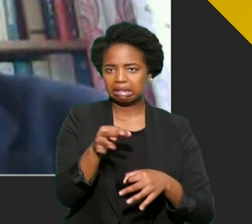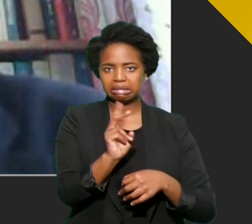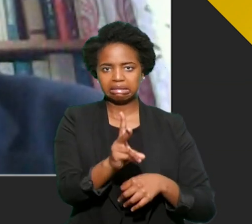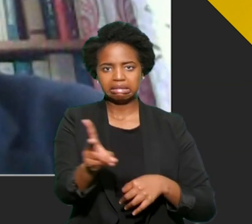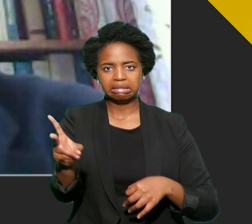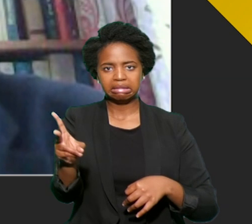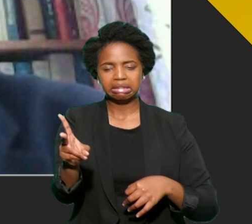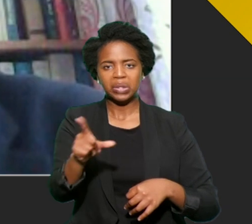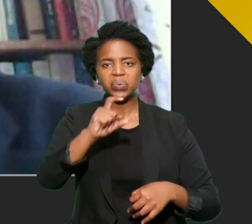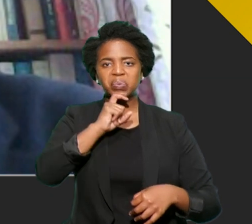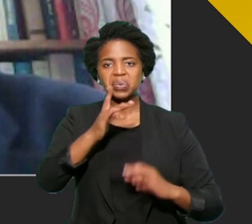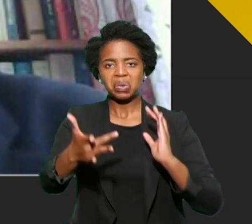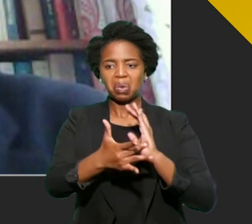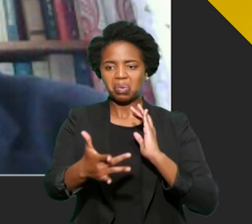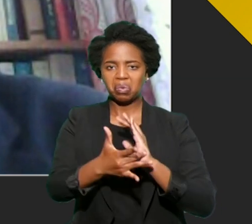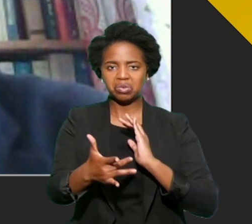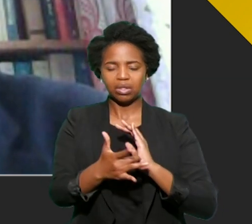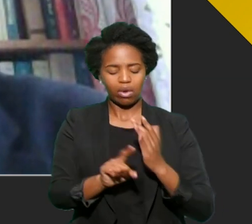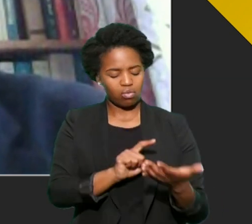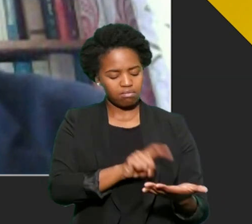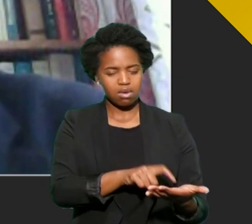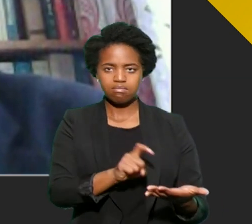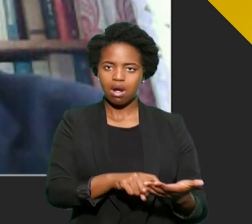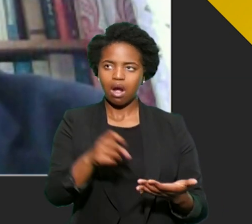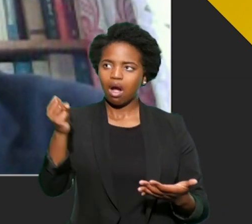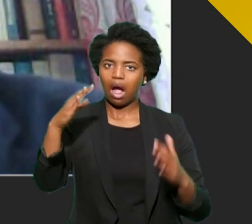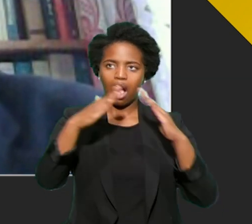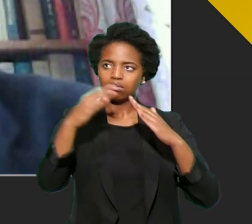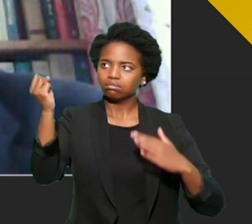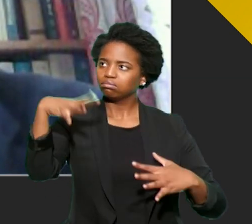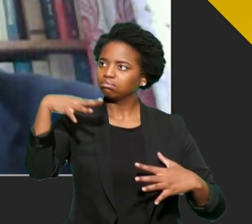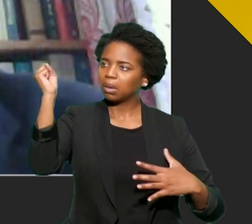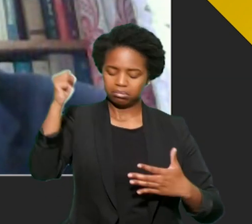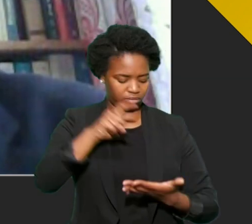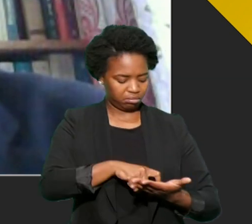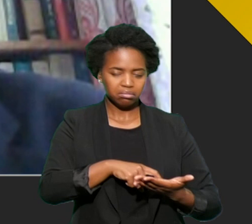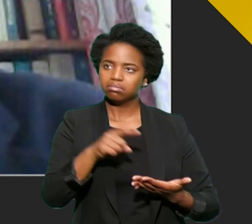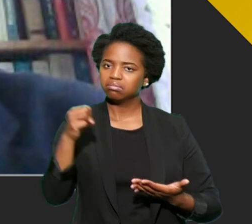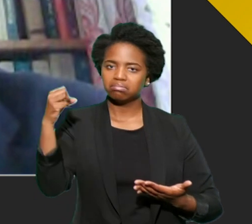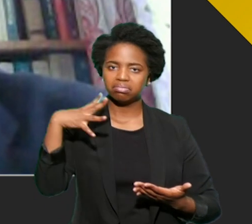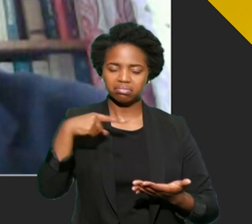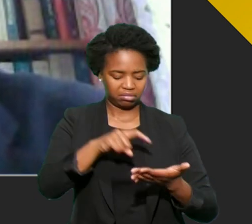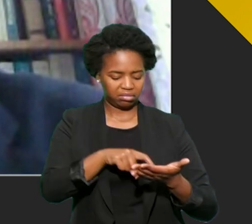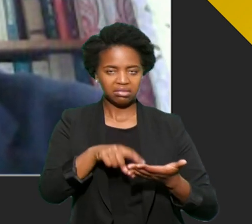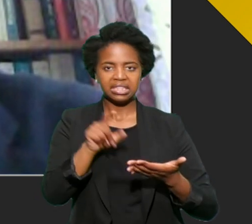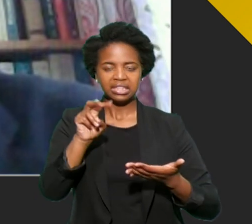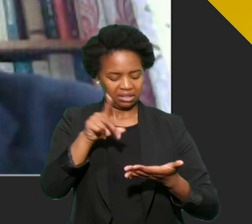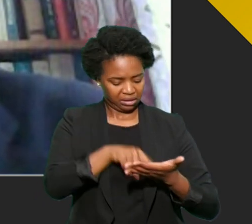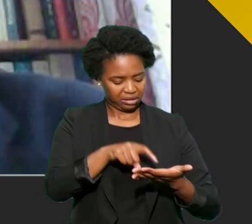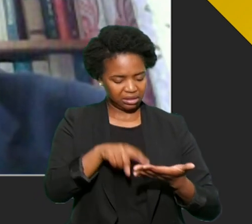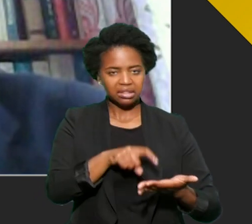feed data about what's happening in the world to analytic